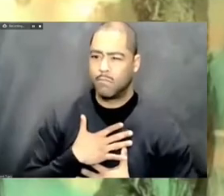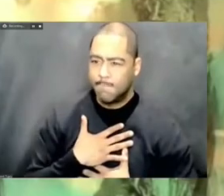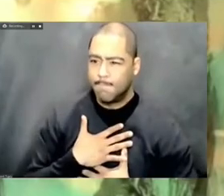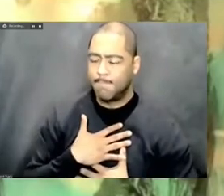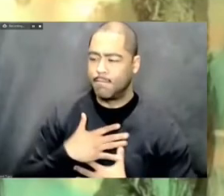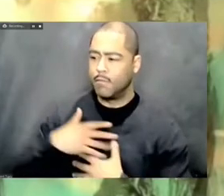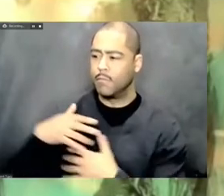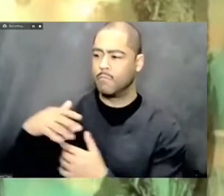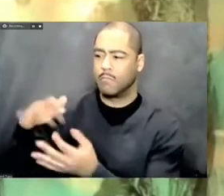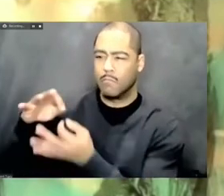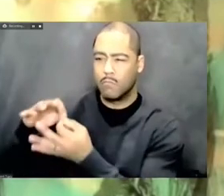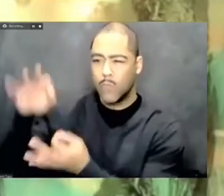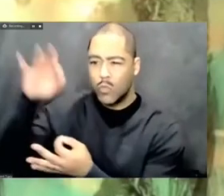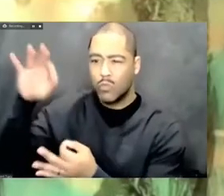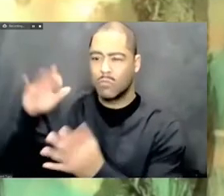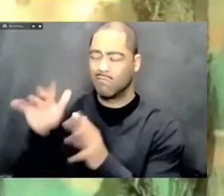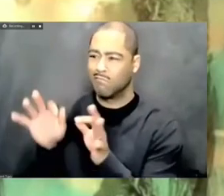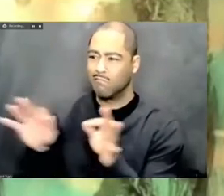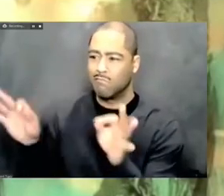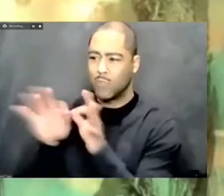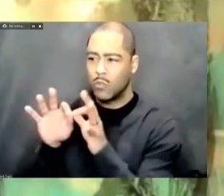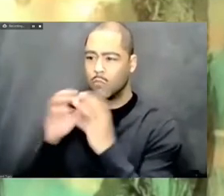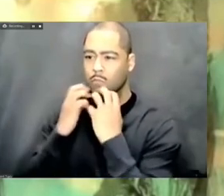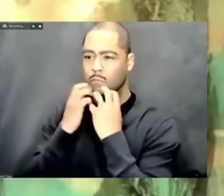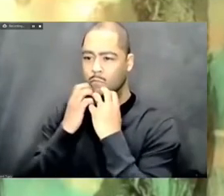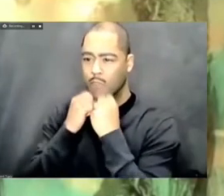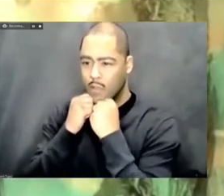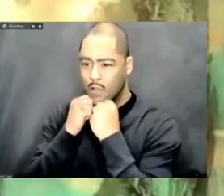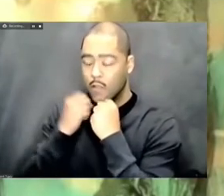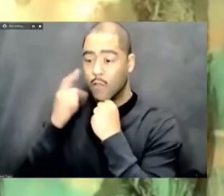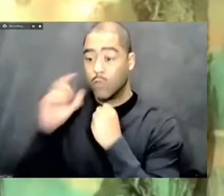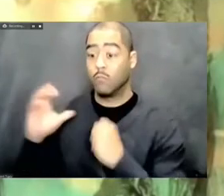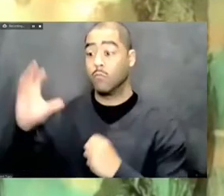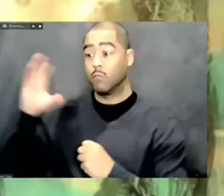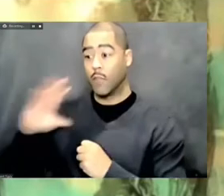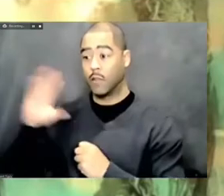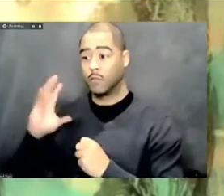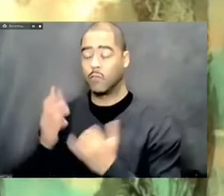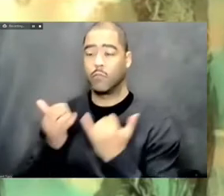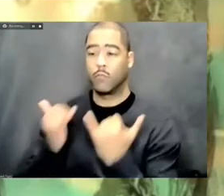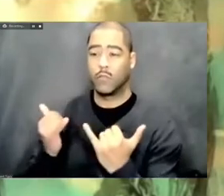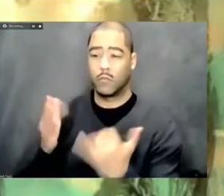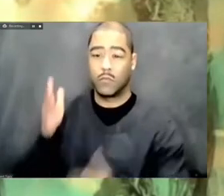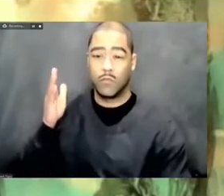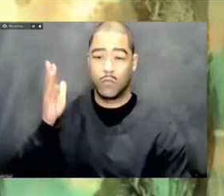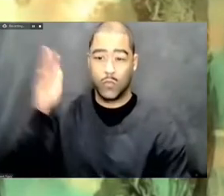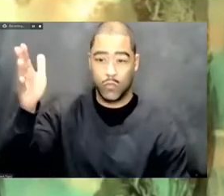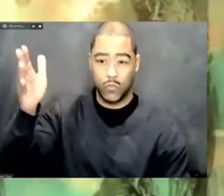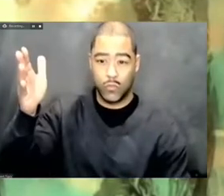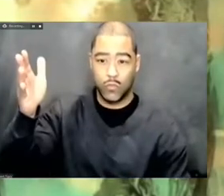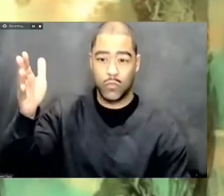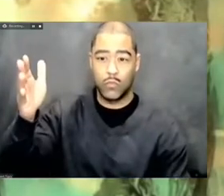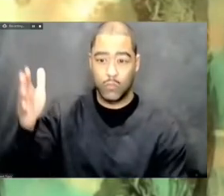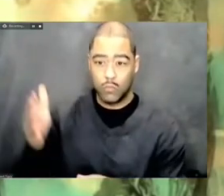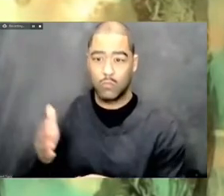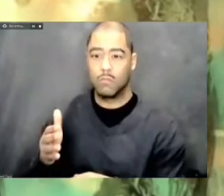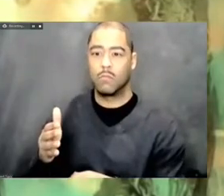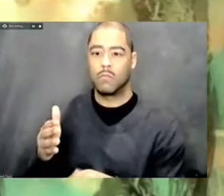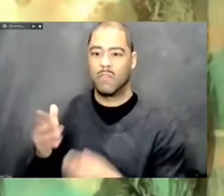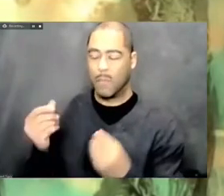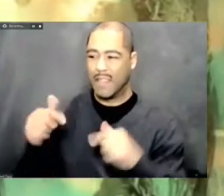its past, present, and future stewards, the Native nations and peoples of this